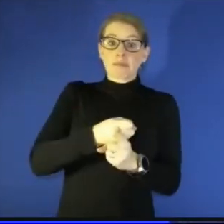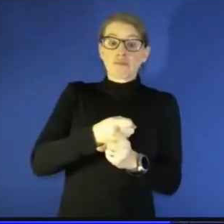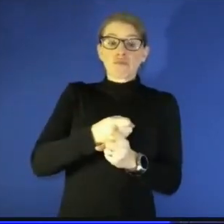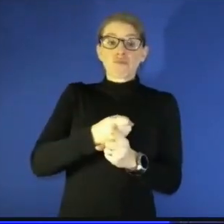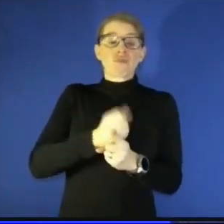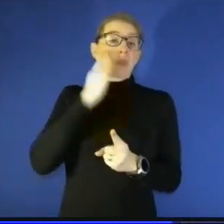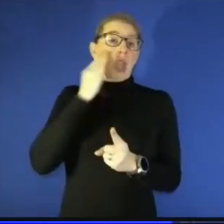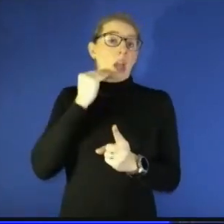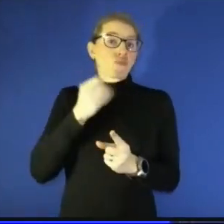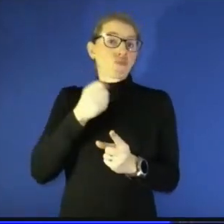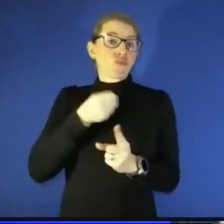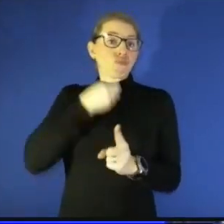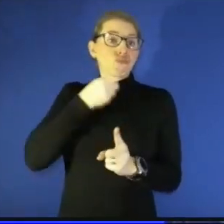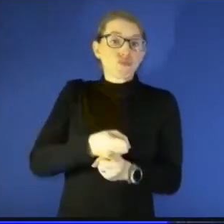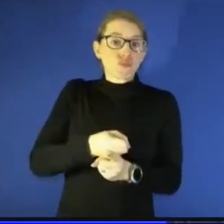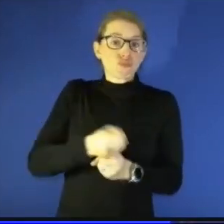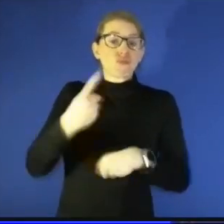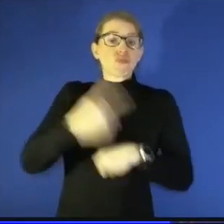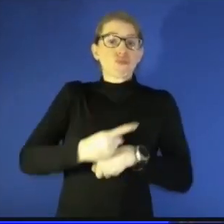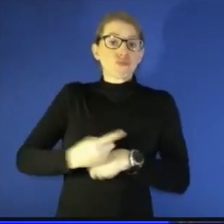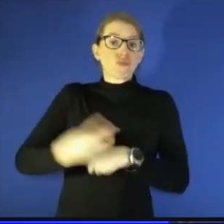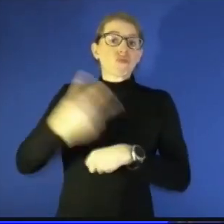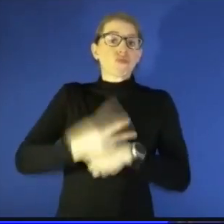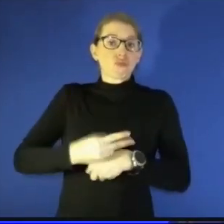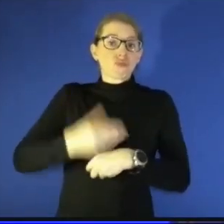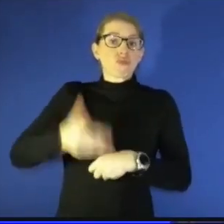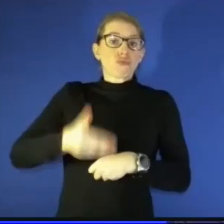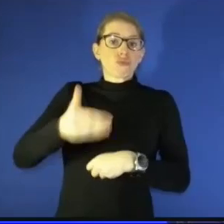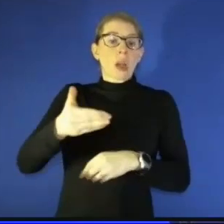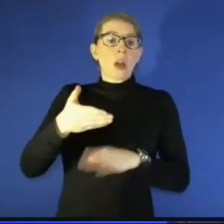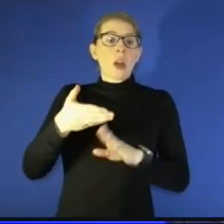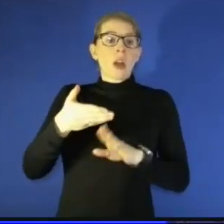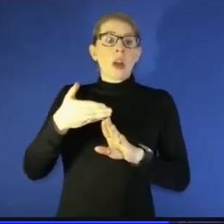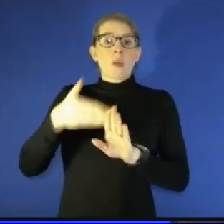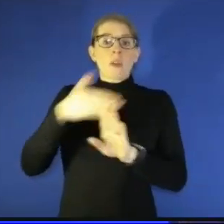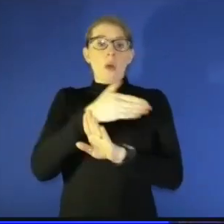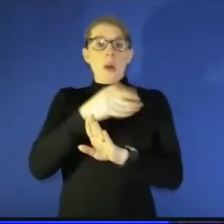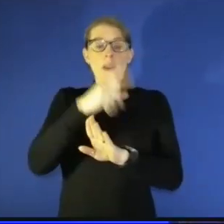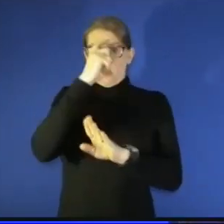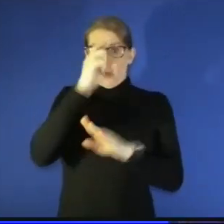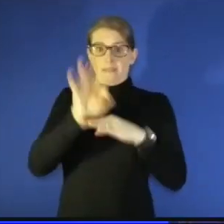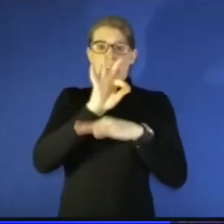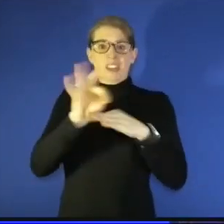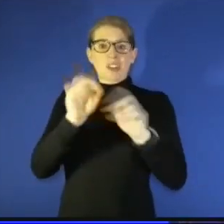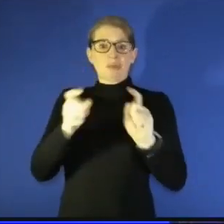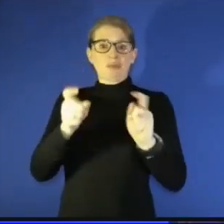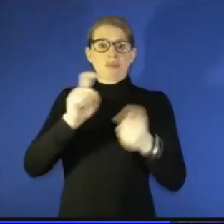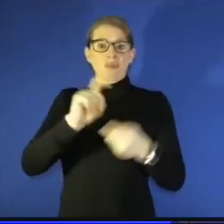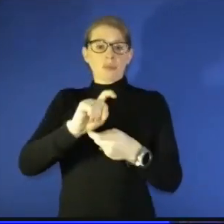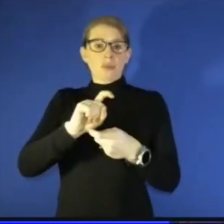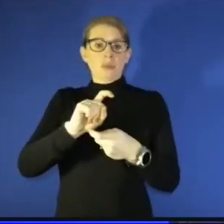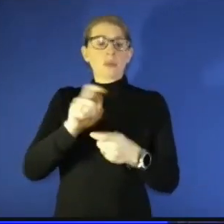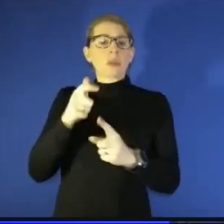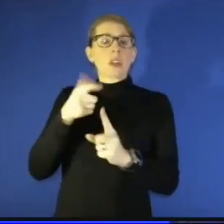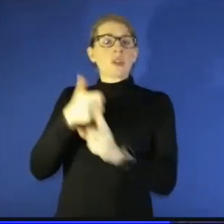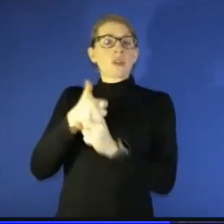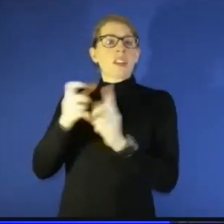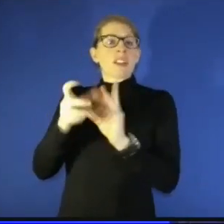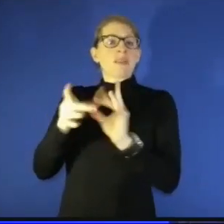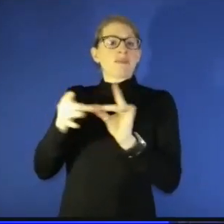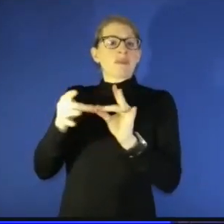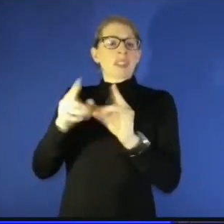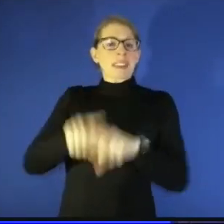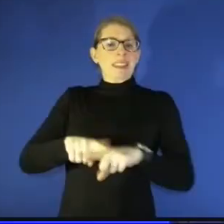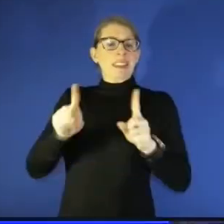takes multiple days before the brain's function is altered. And that is what you guys alluded to in the introduction about a different pattern of